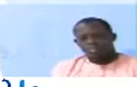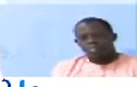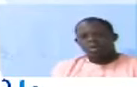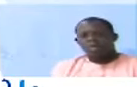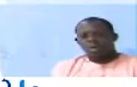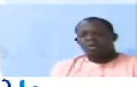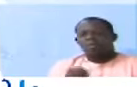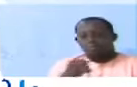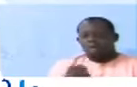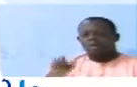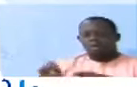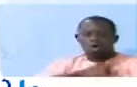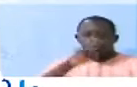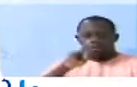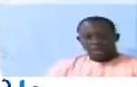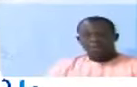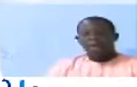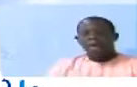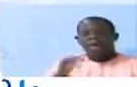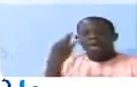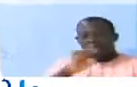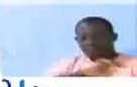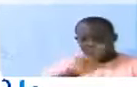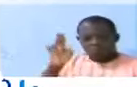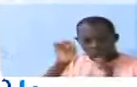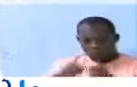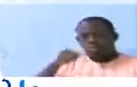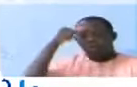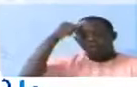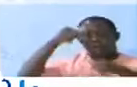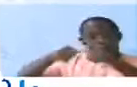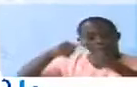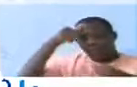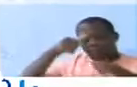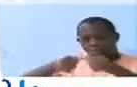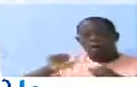It has been a long time now, but I could have remembered all their faces.